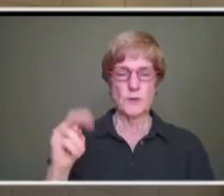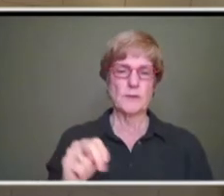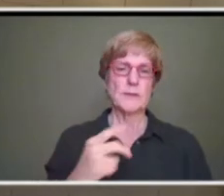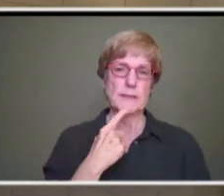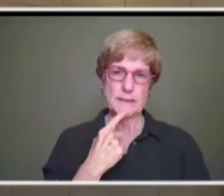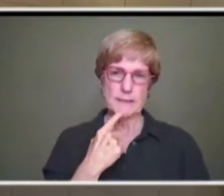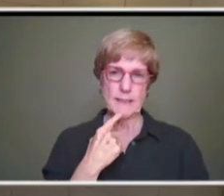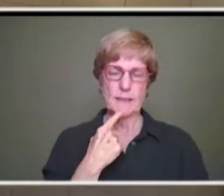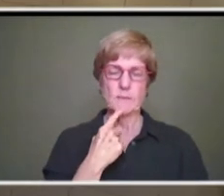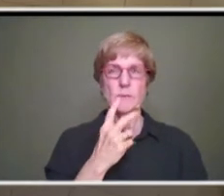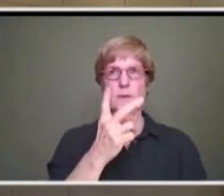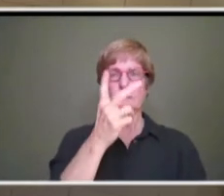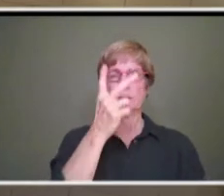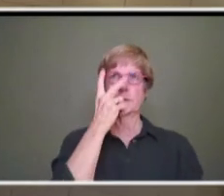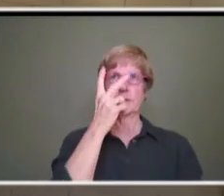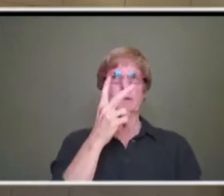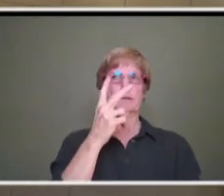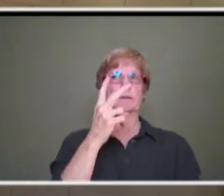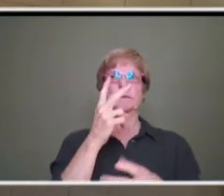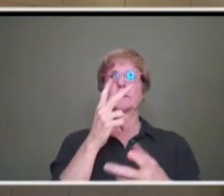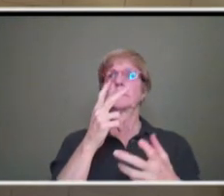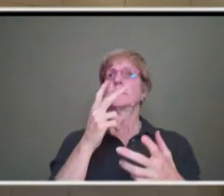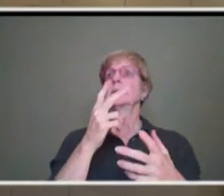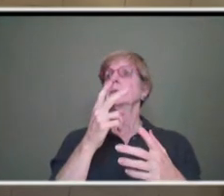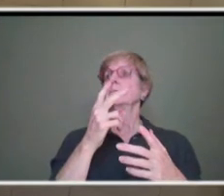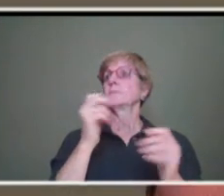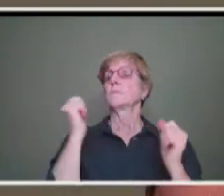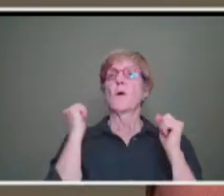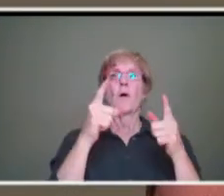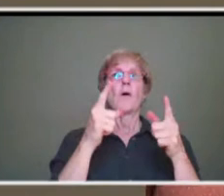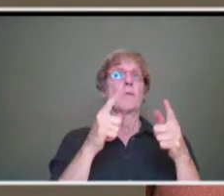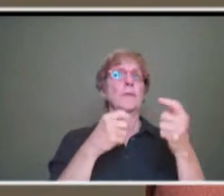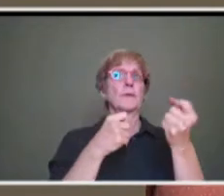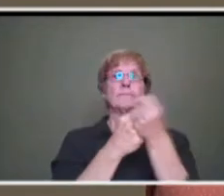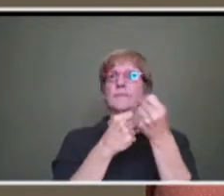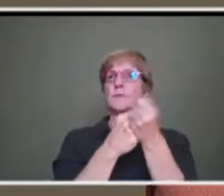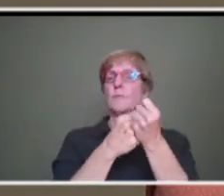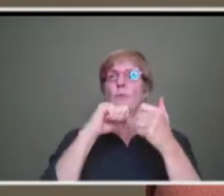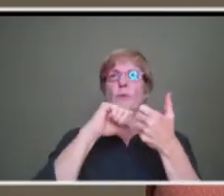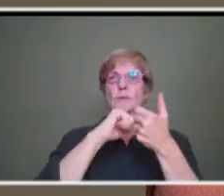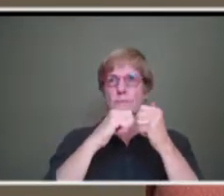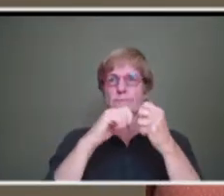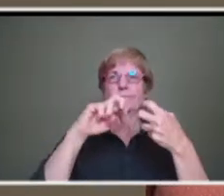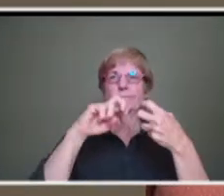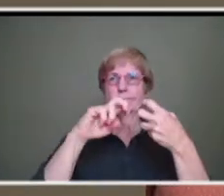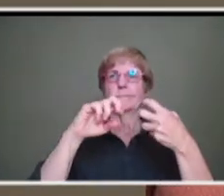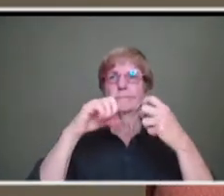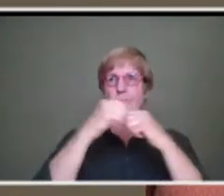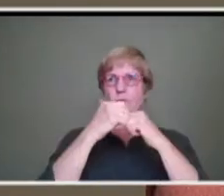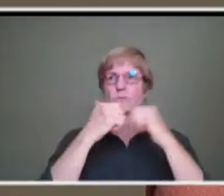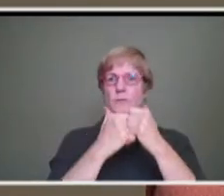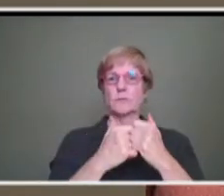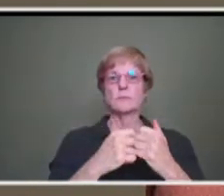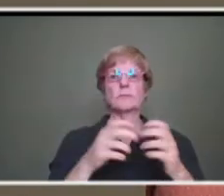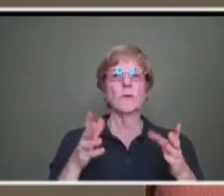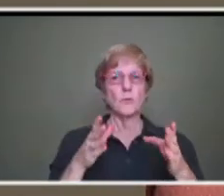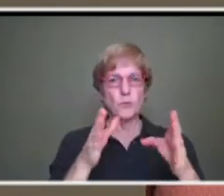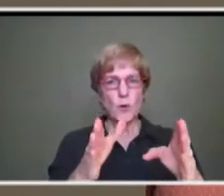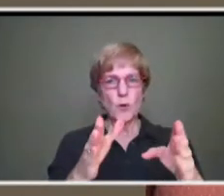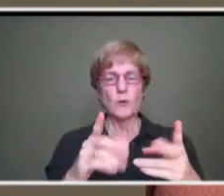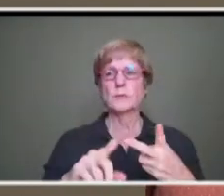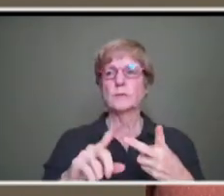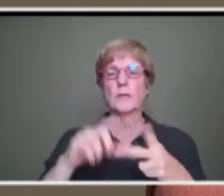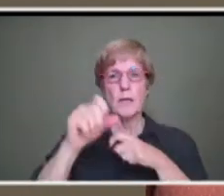looking at it from the infrastructure perspective which really falls under our purview especially roads bike